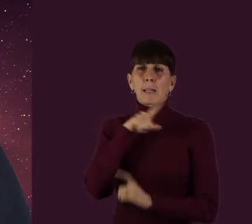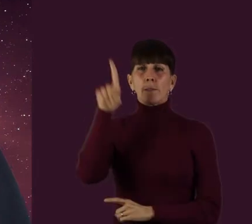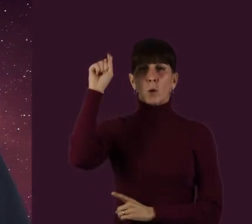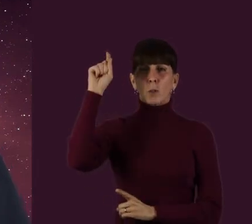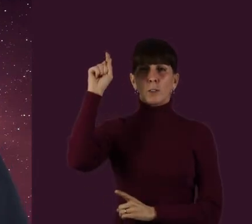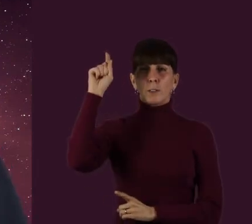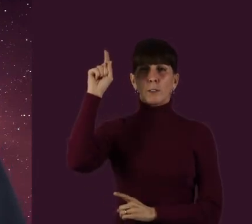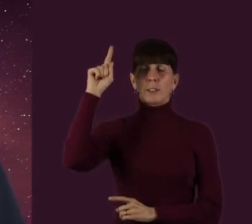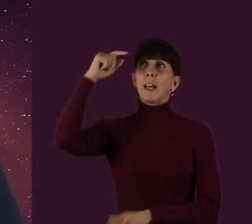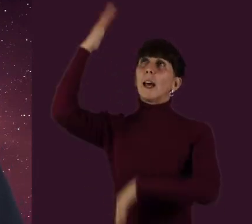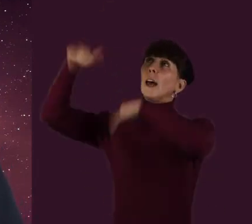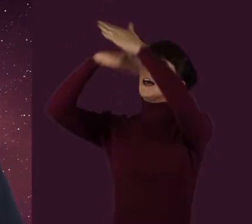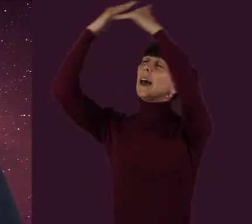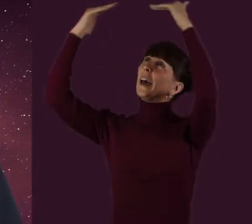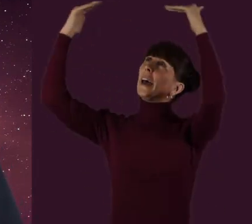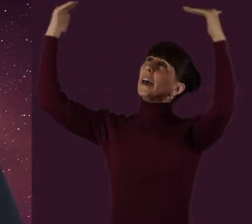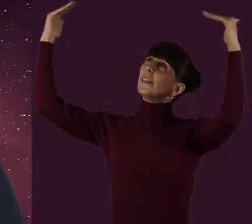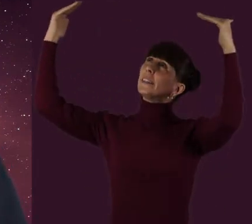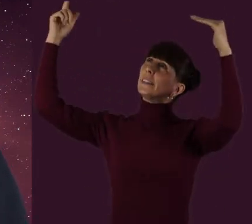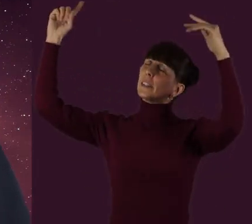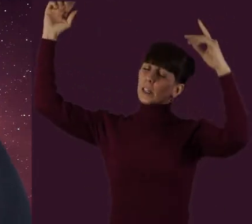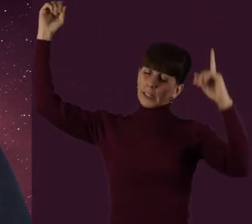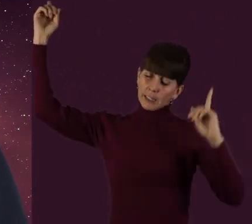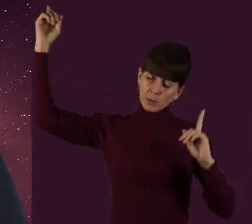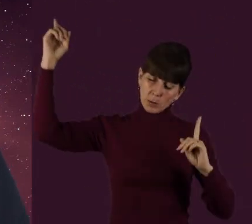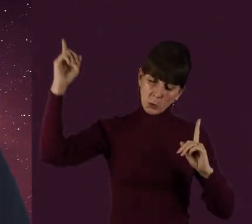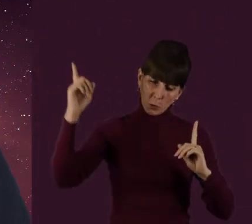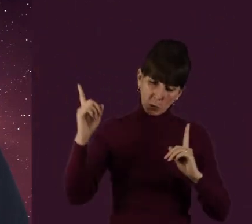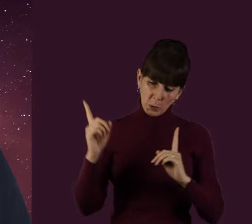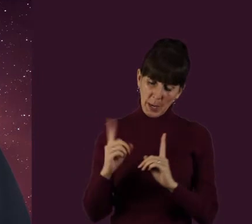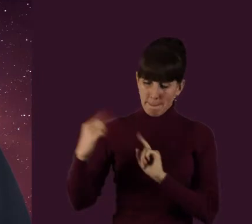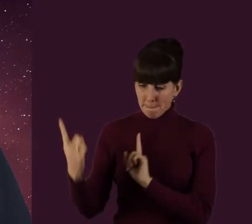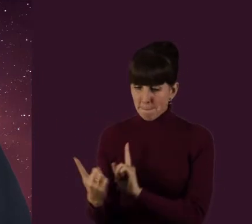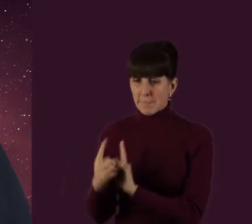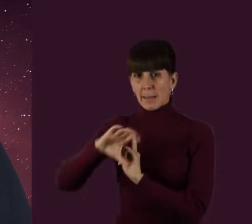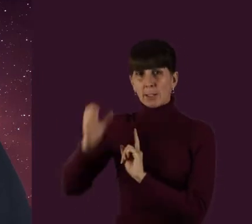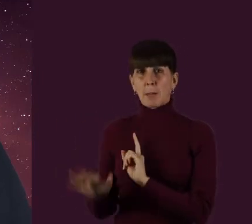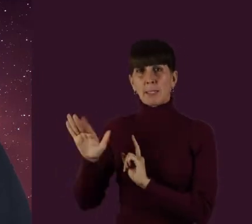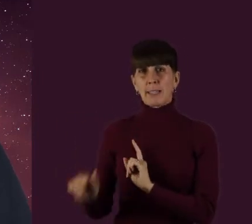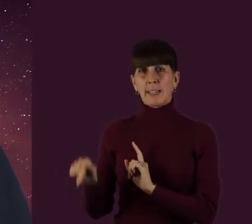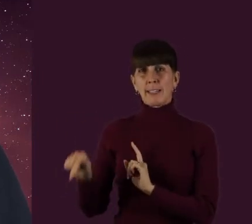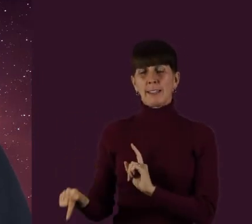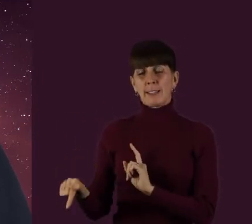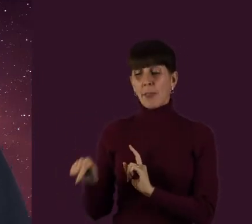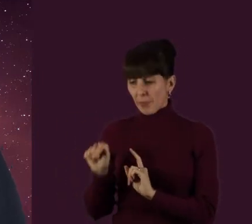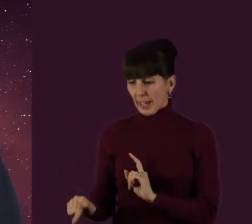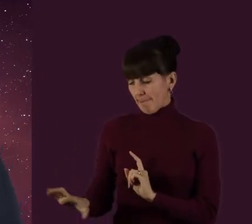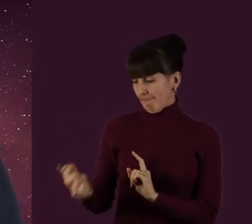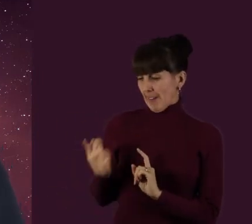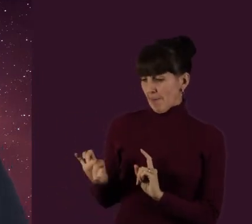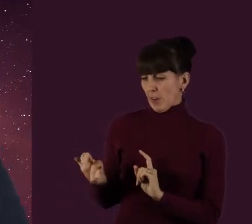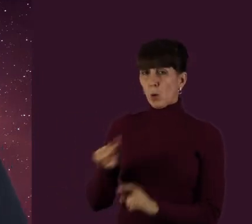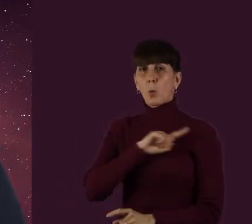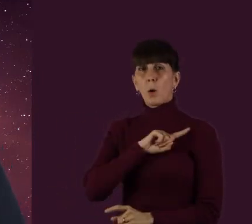Heaven comes to the shepherds where they are. They receive an invitation to meet God. They